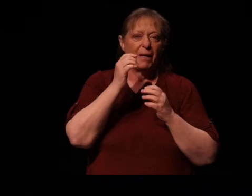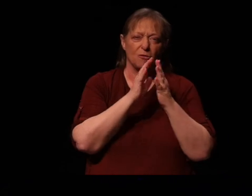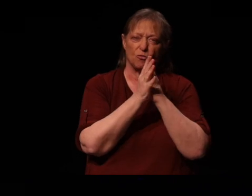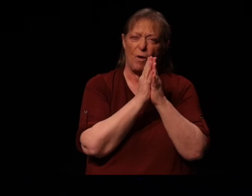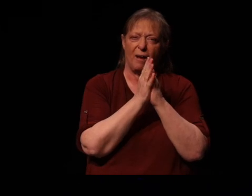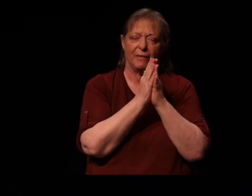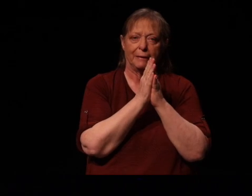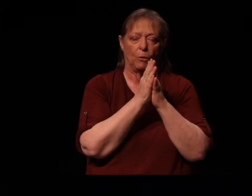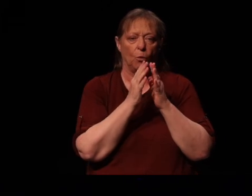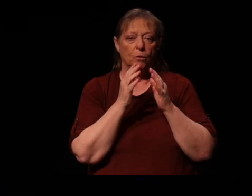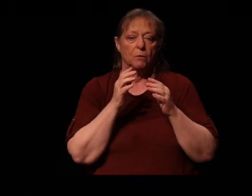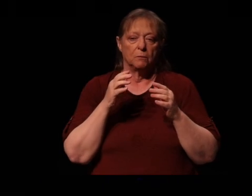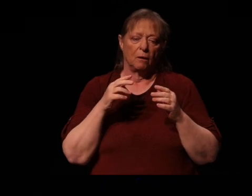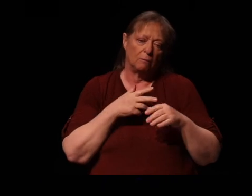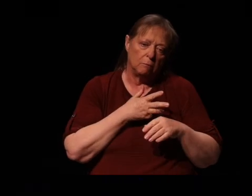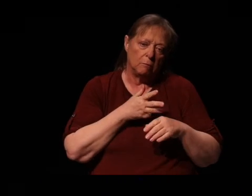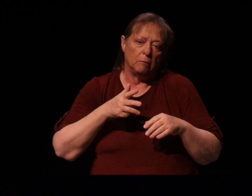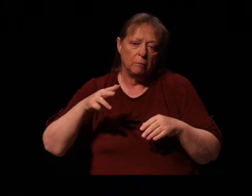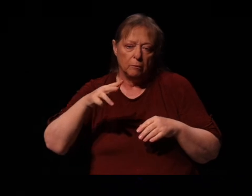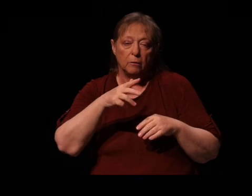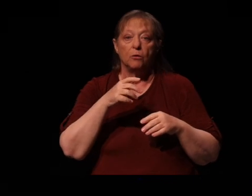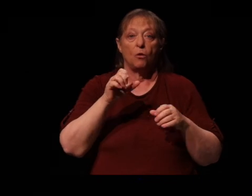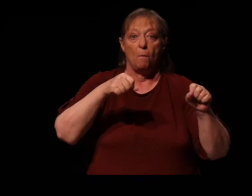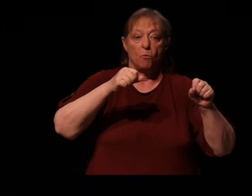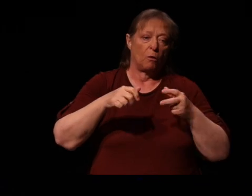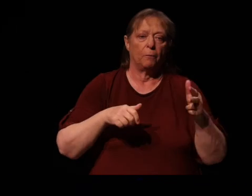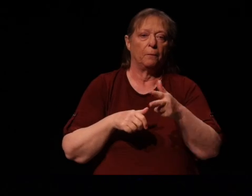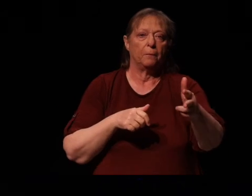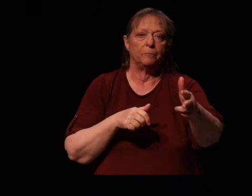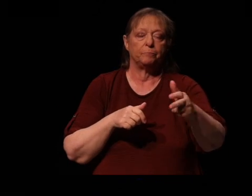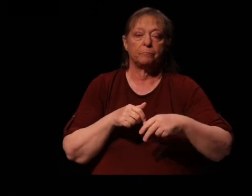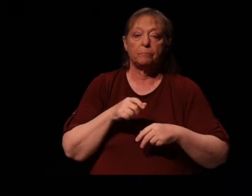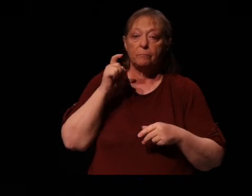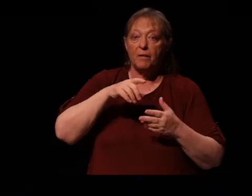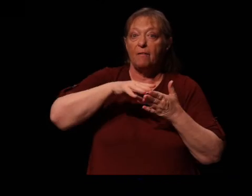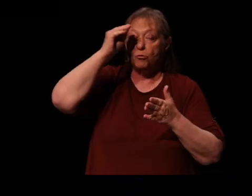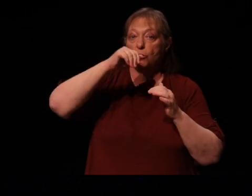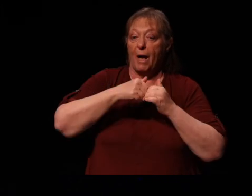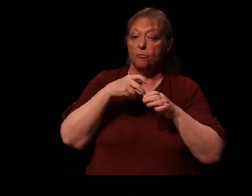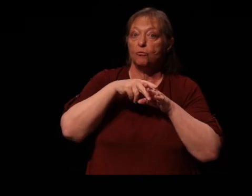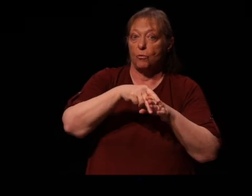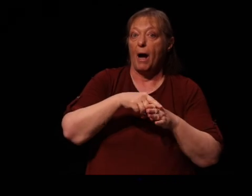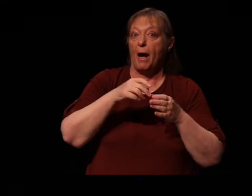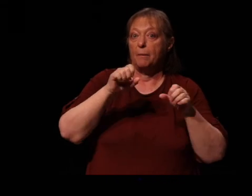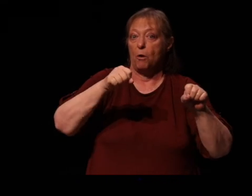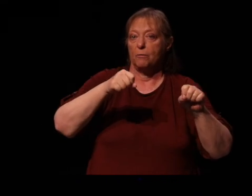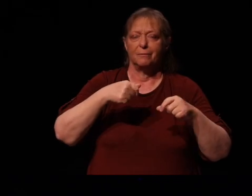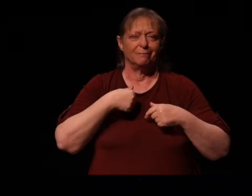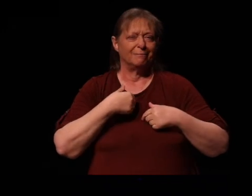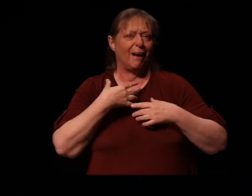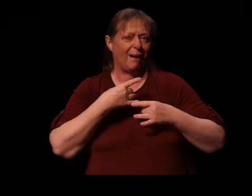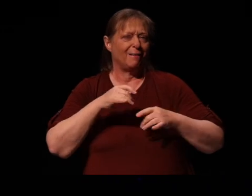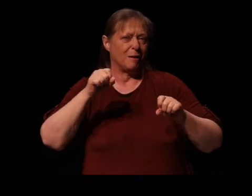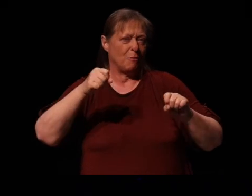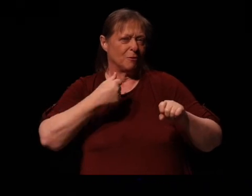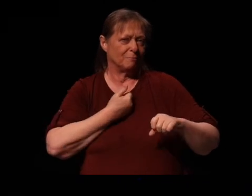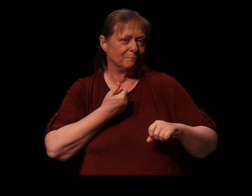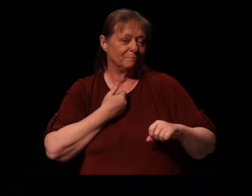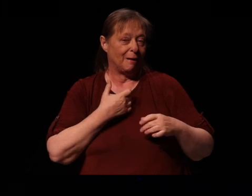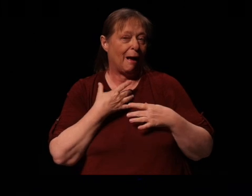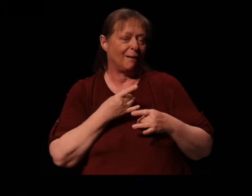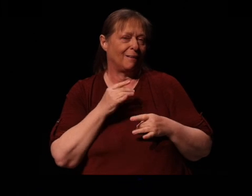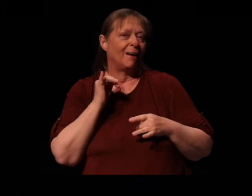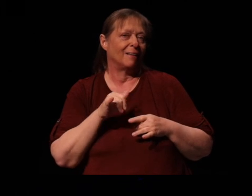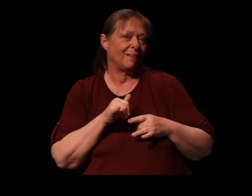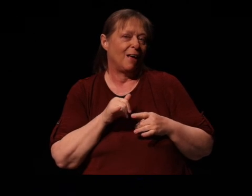truck because the traffic is so heavy. And so these individuals who train, they have to learn how to ride that motorcycle for one. And I'm a